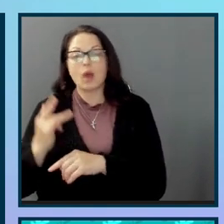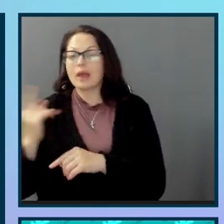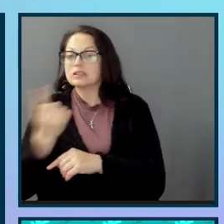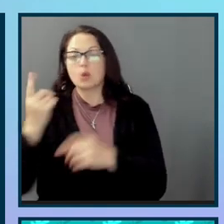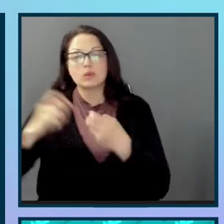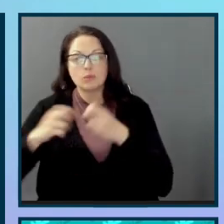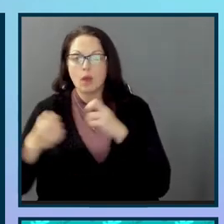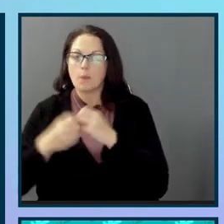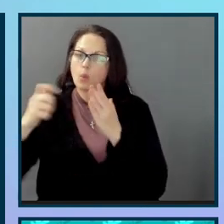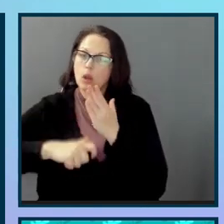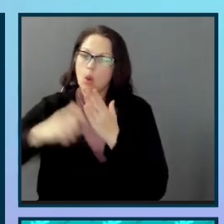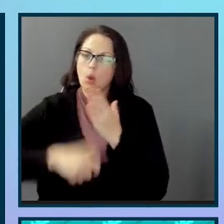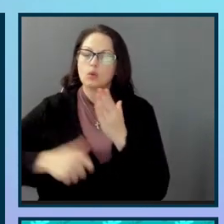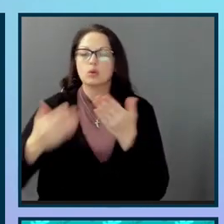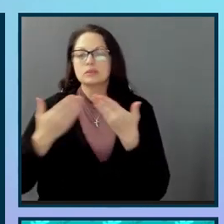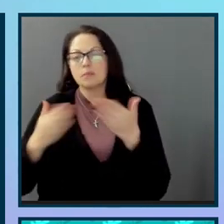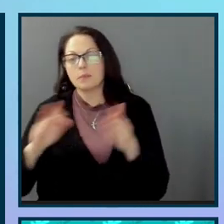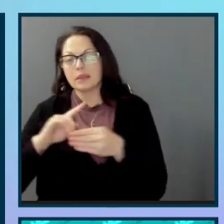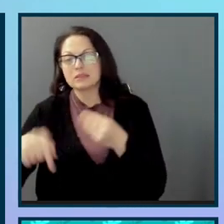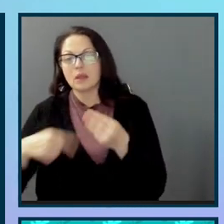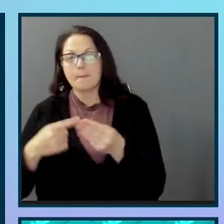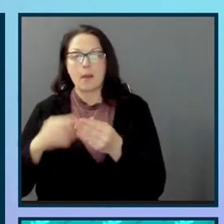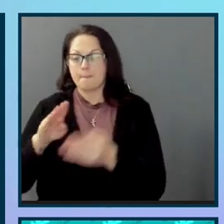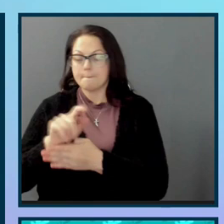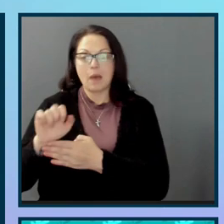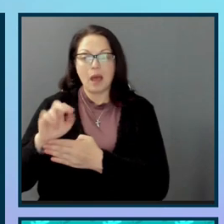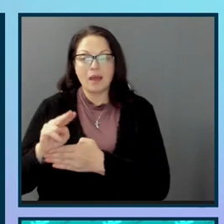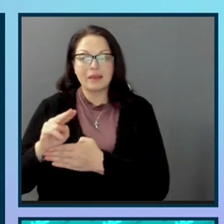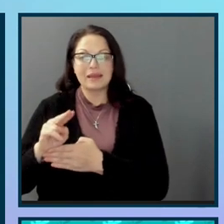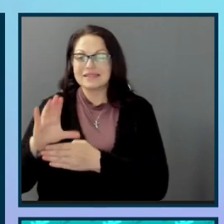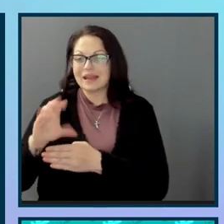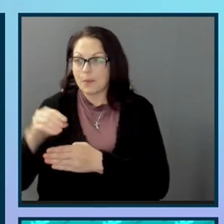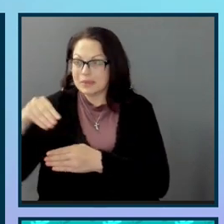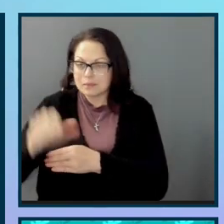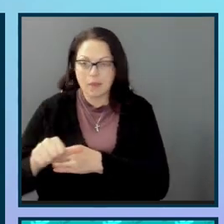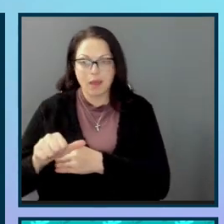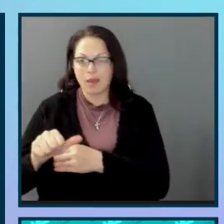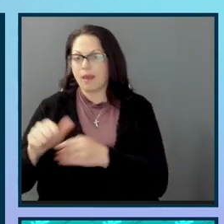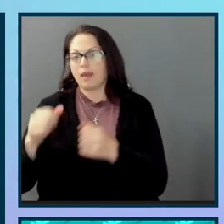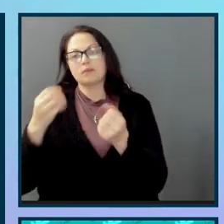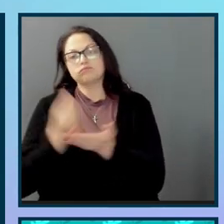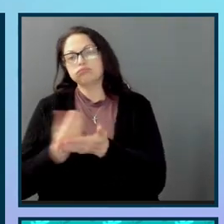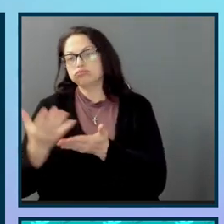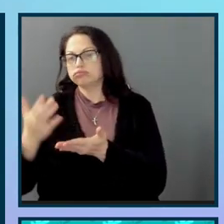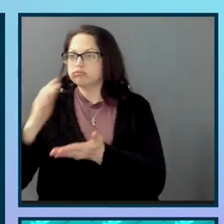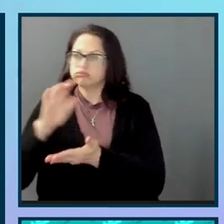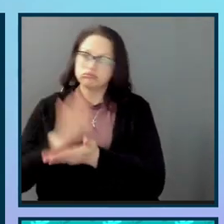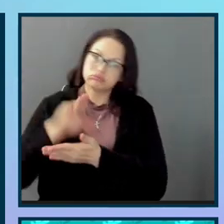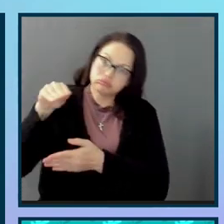are published about buttons that cost companies millions because they don't work on all devices or for all